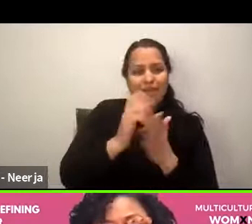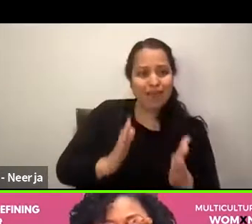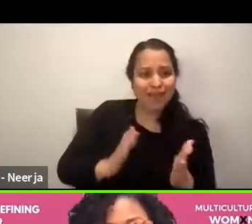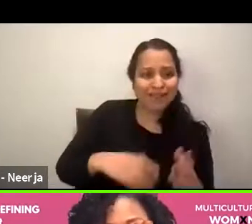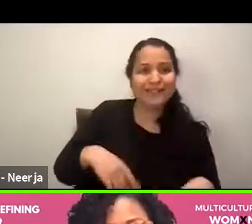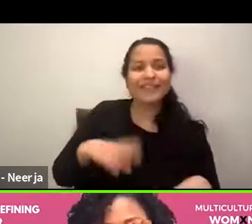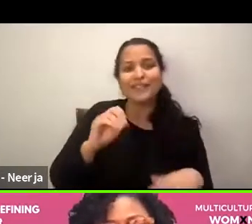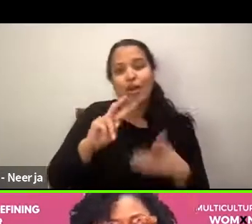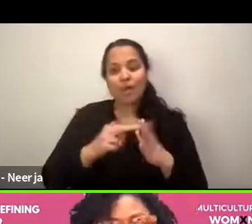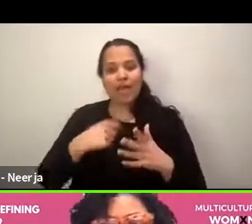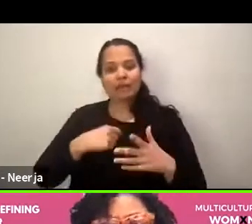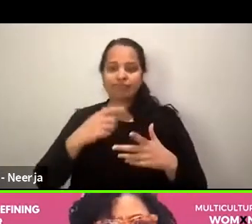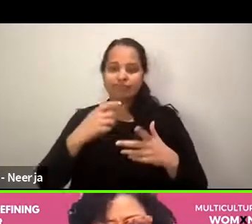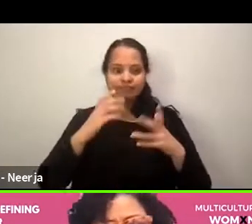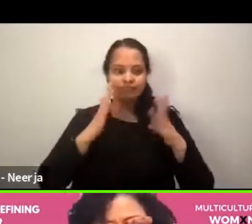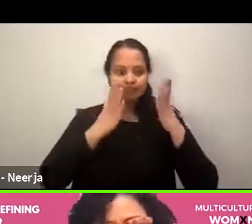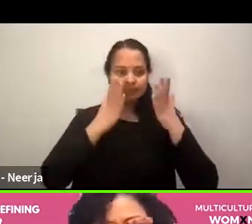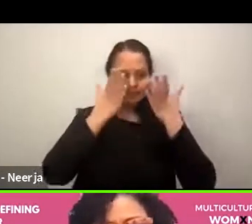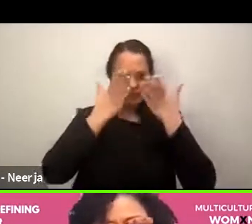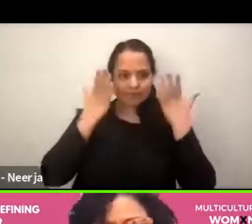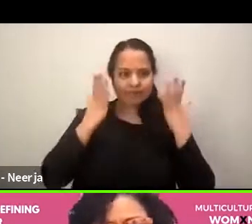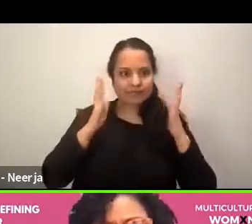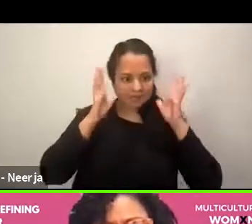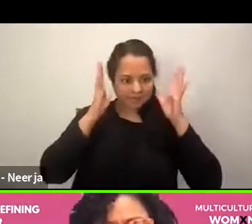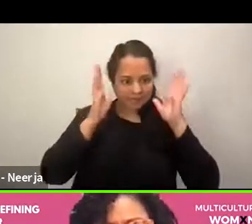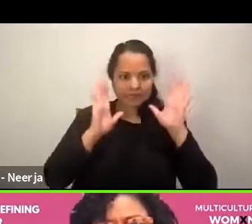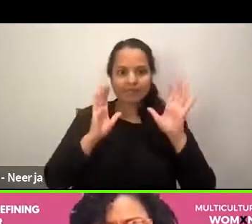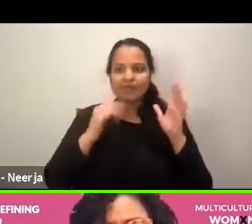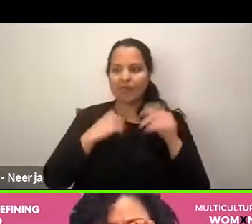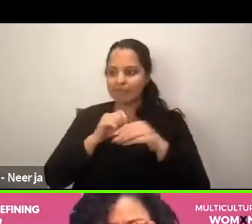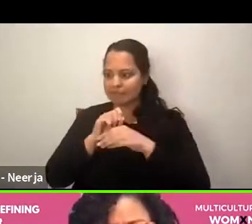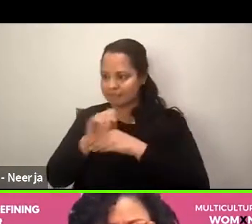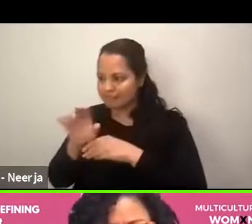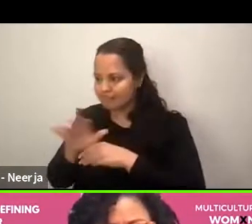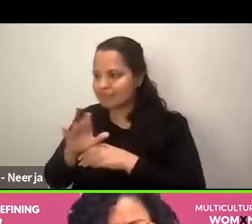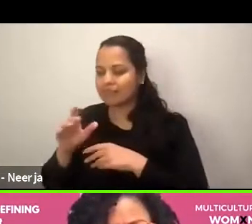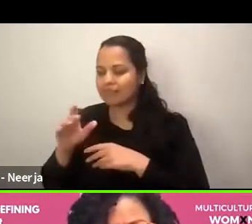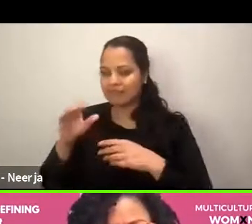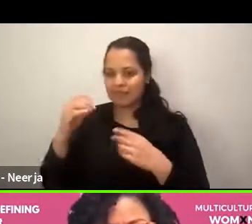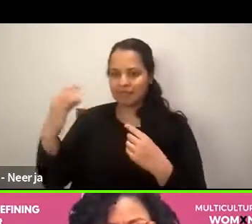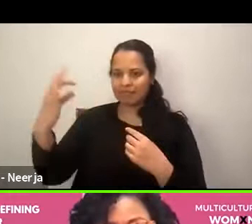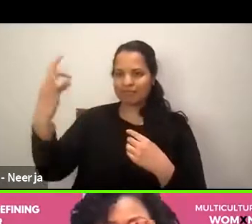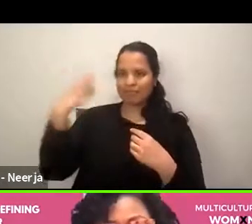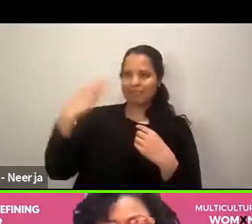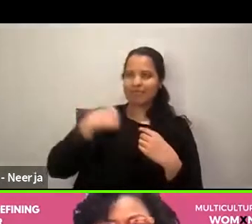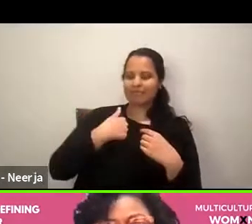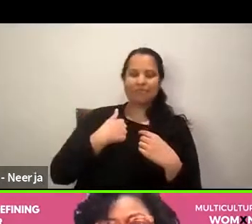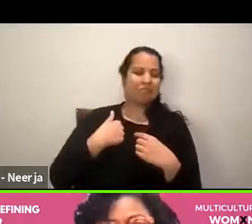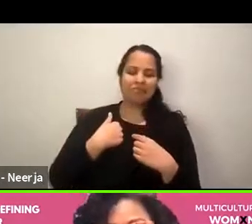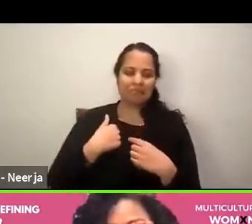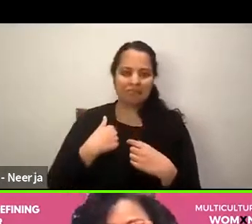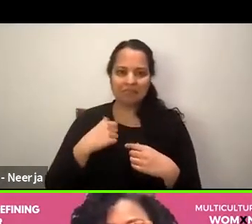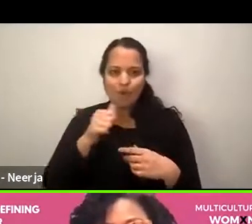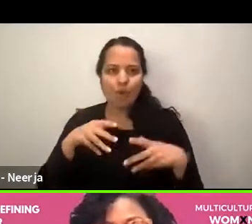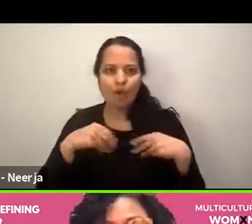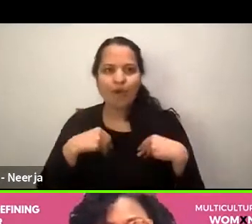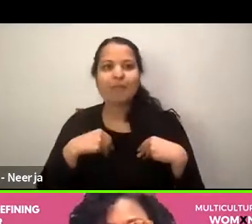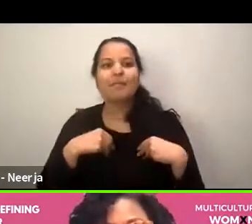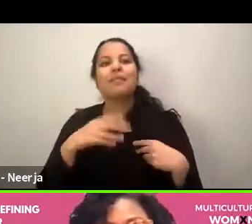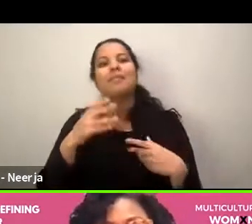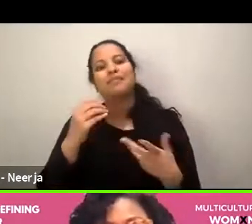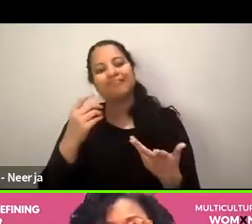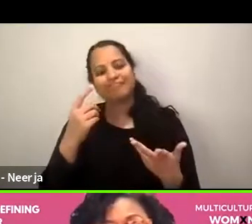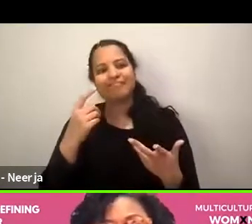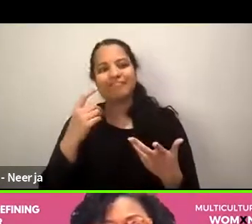my mask on. I'm really good at giving advice. I'm not so good at taking my own advice. It's all about